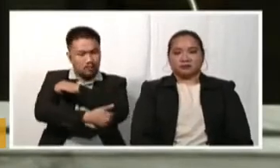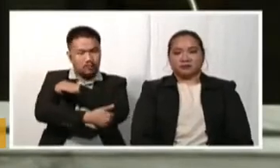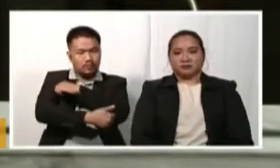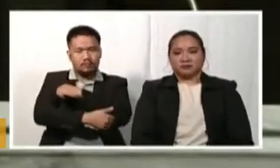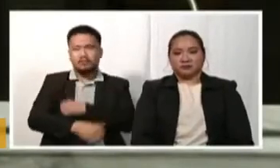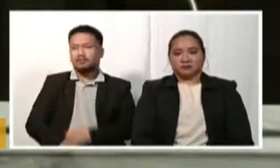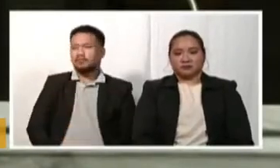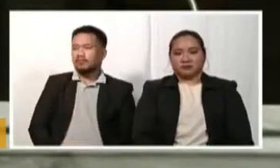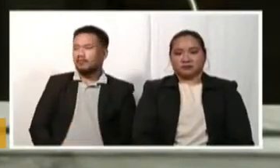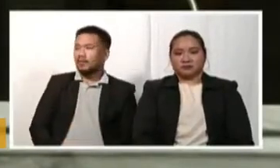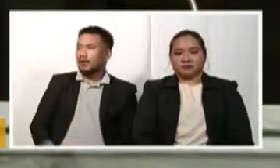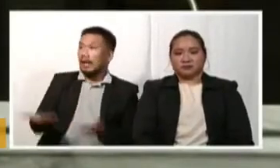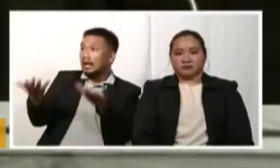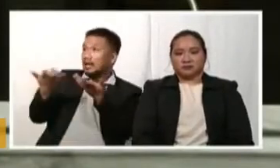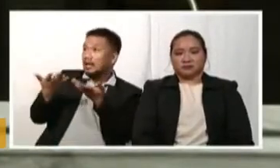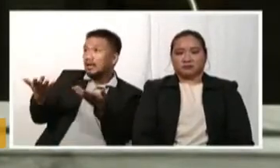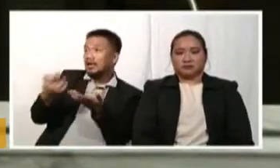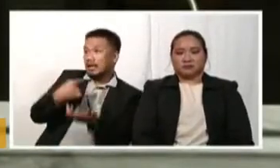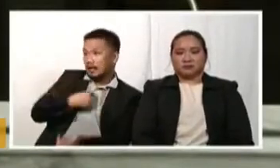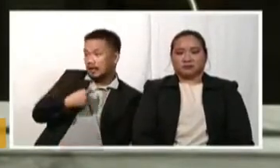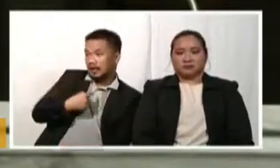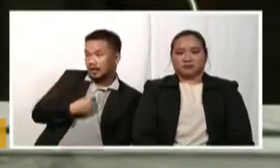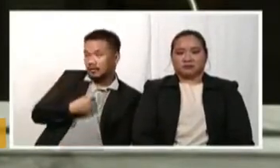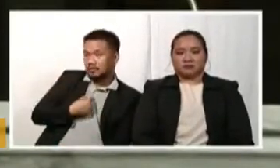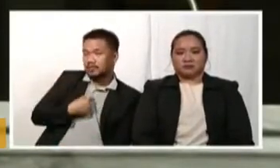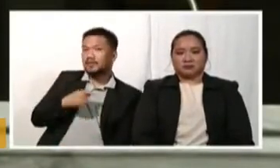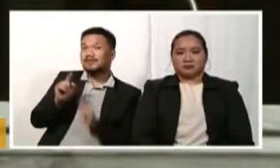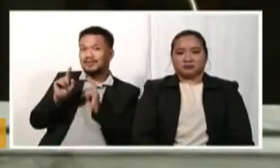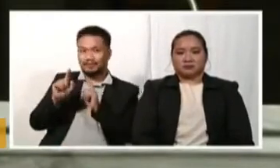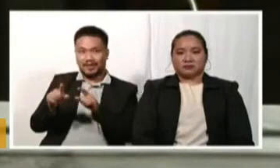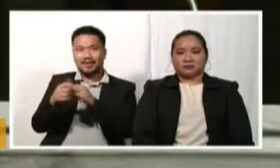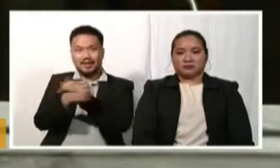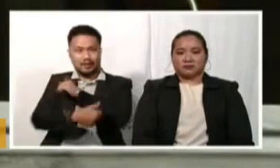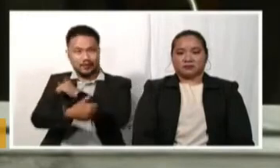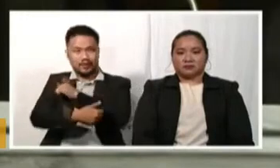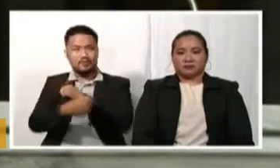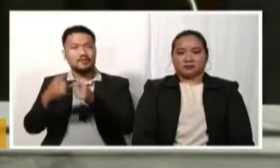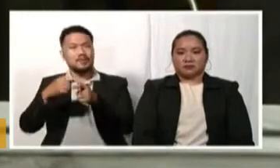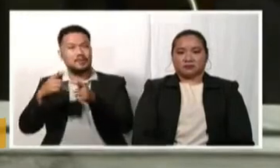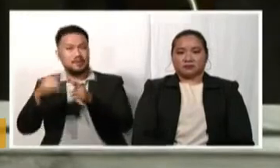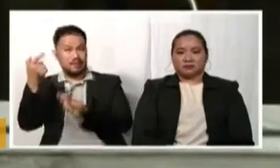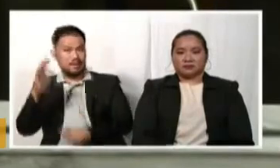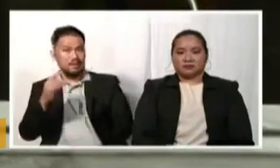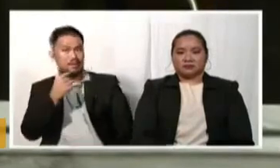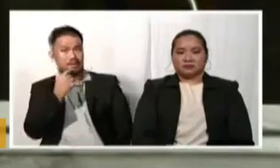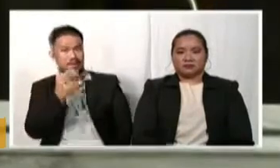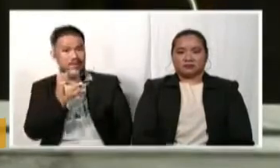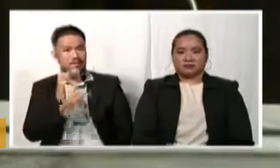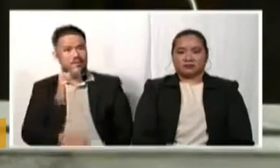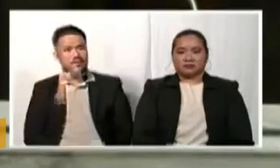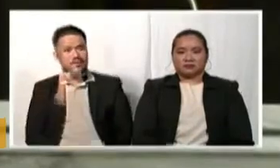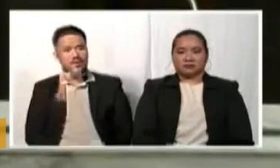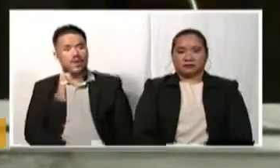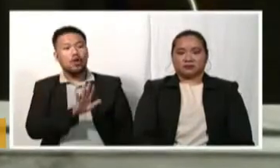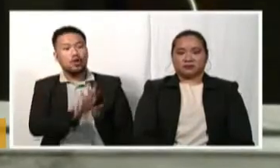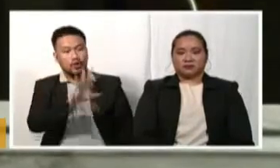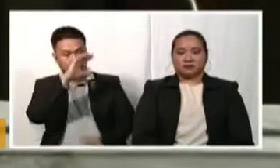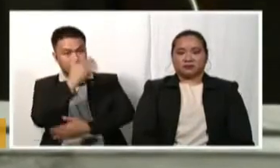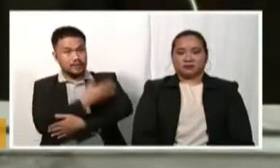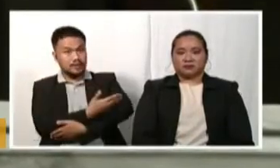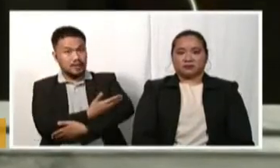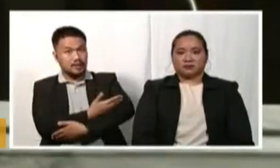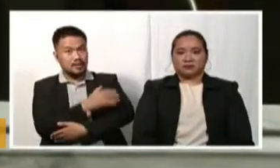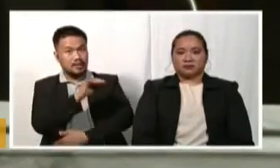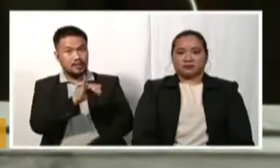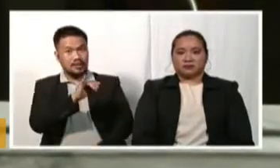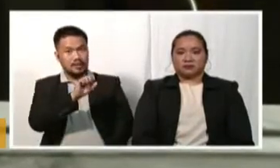"Here I am," he replied. Then God said, "Take your son